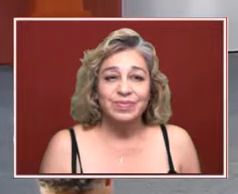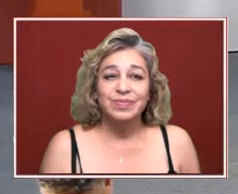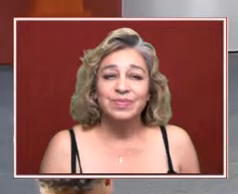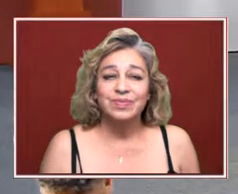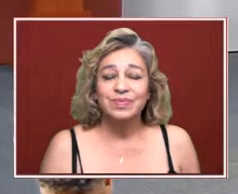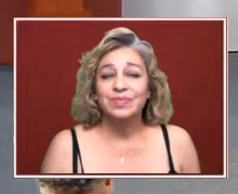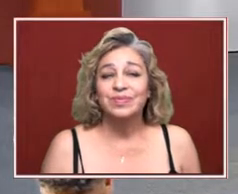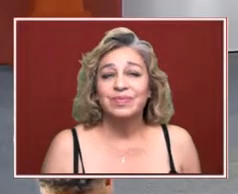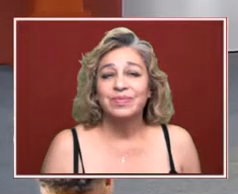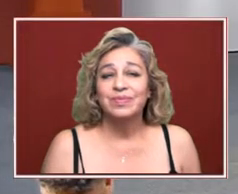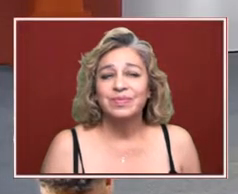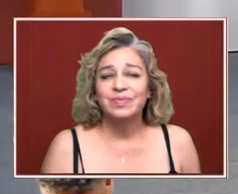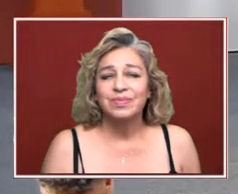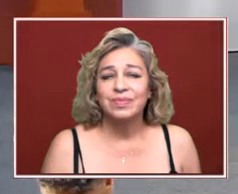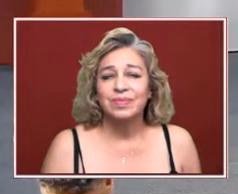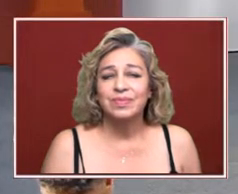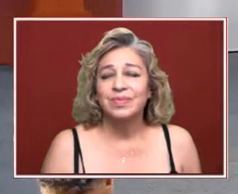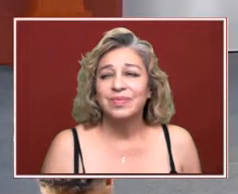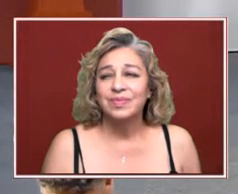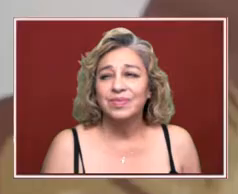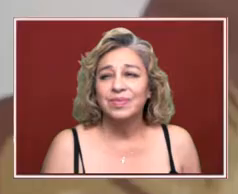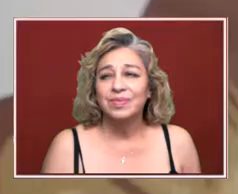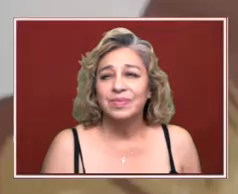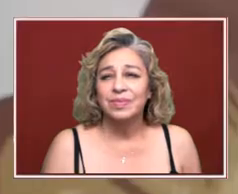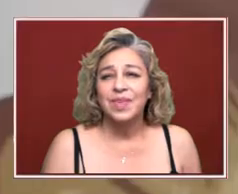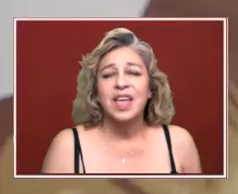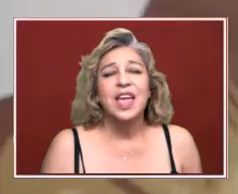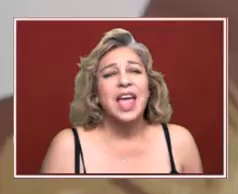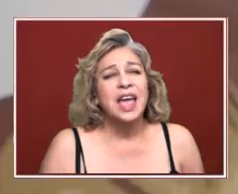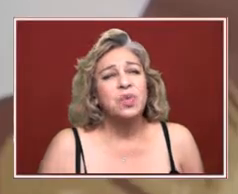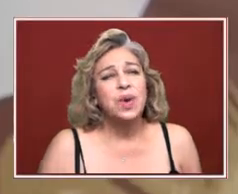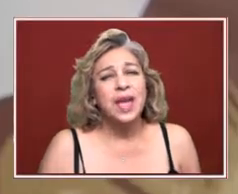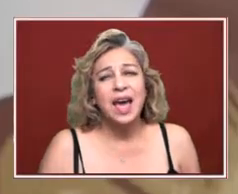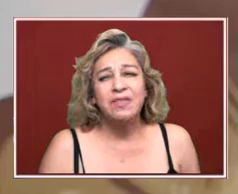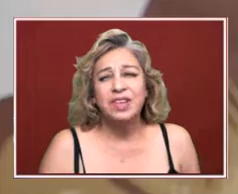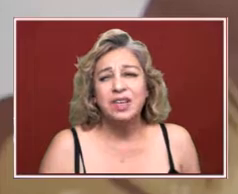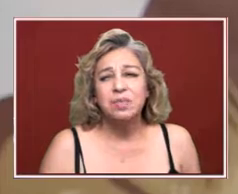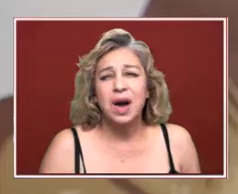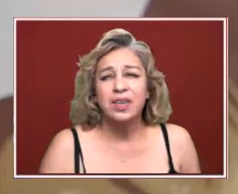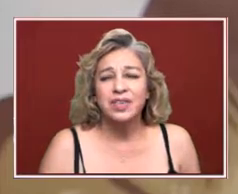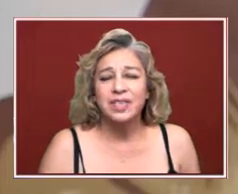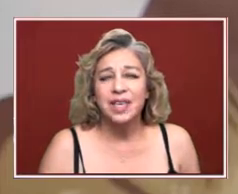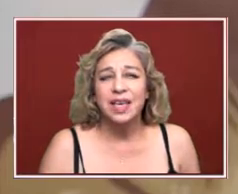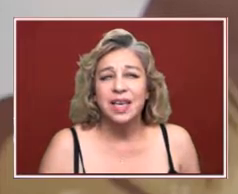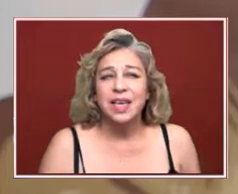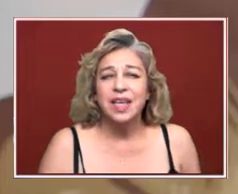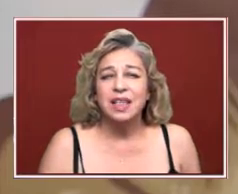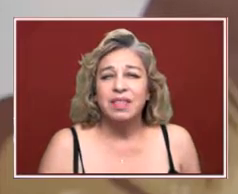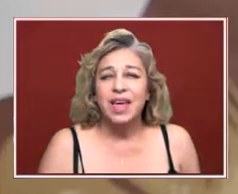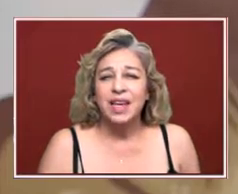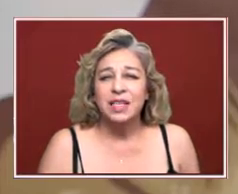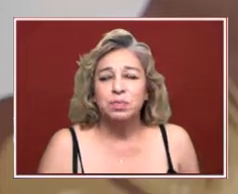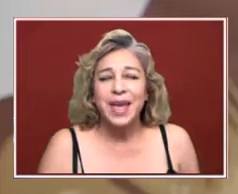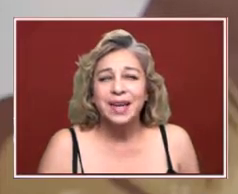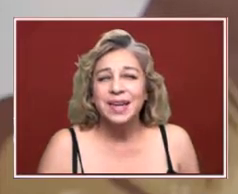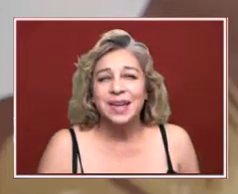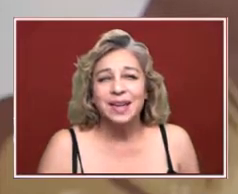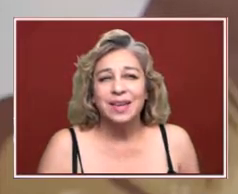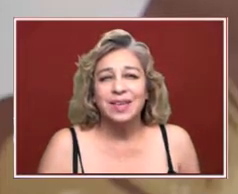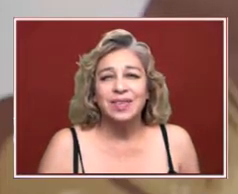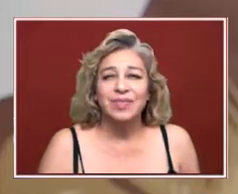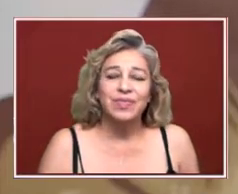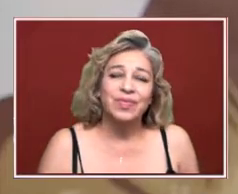Y tenemos una democracia vigente. And we have a democracy that is